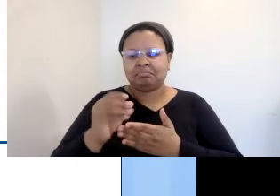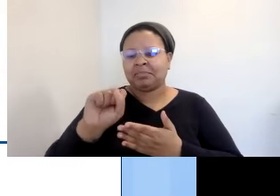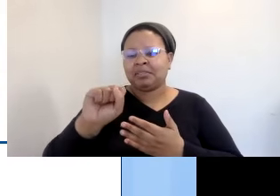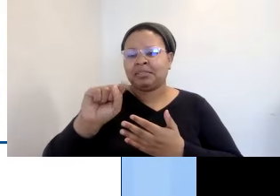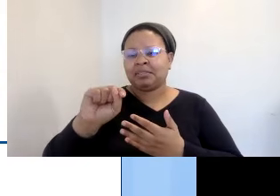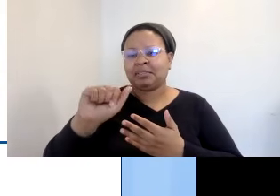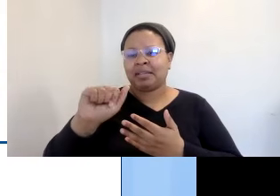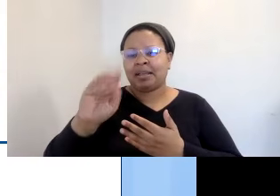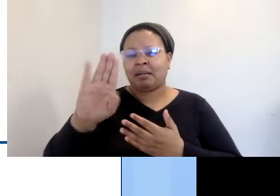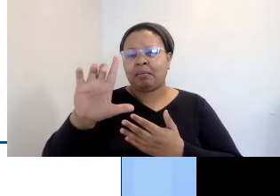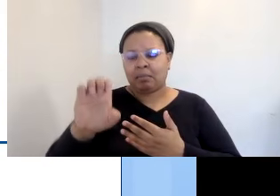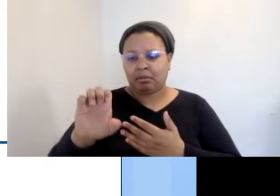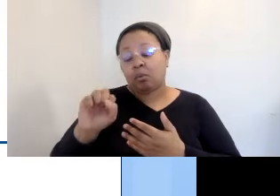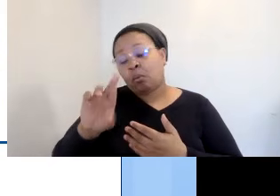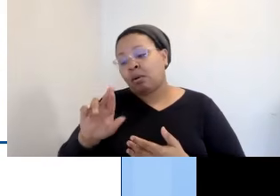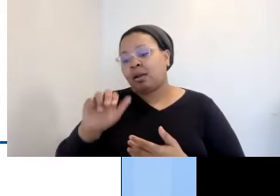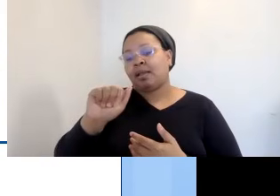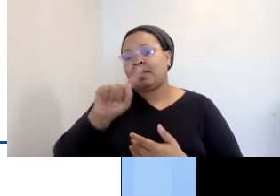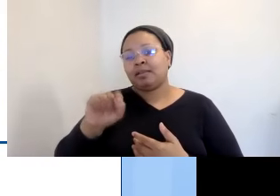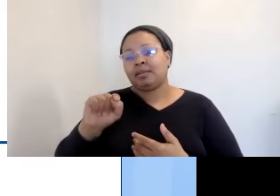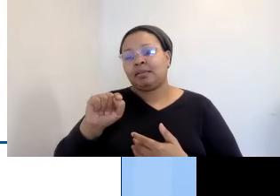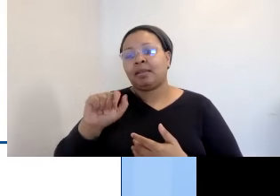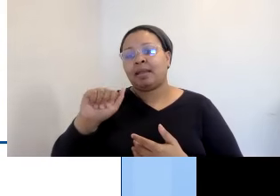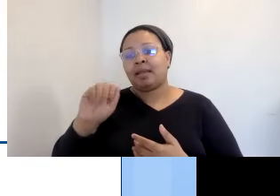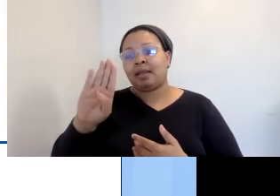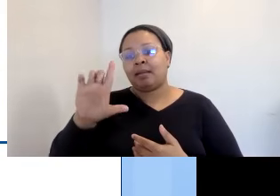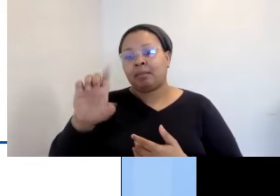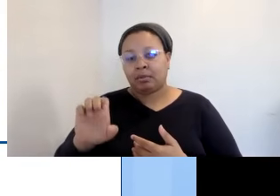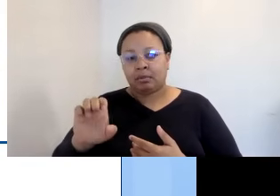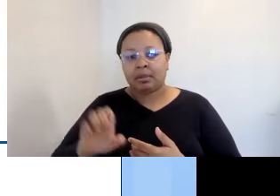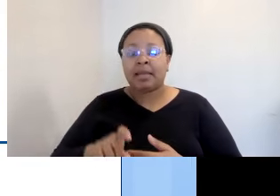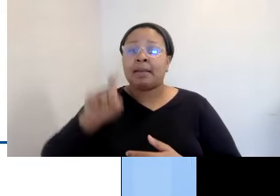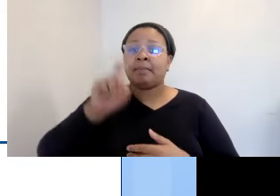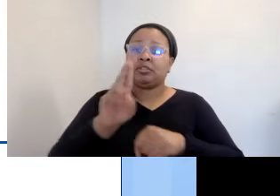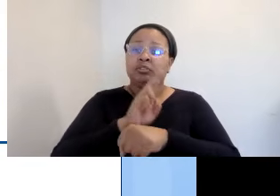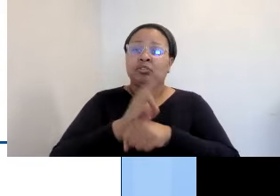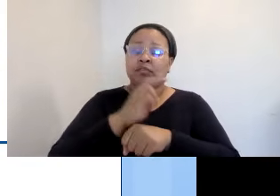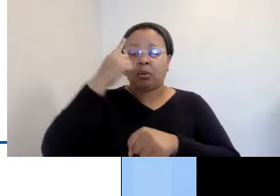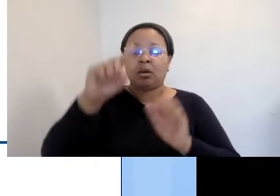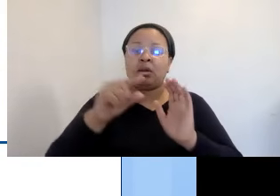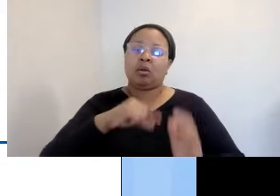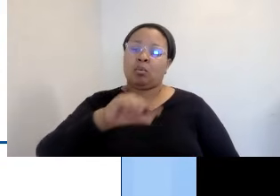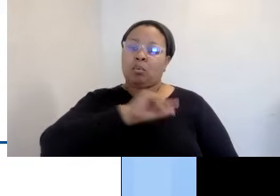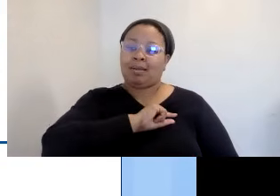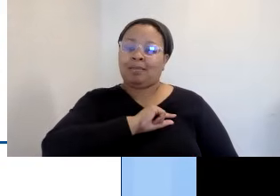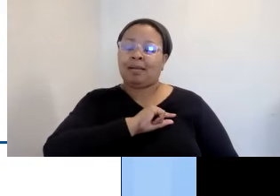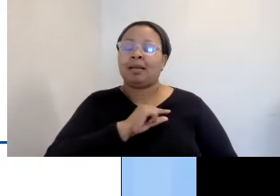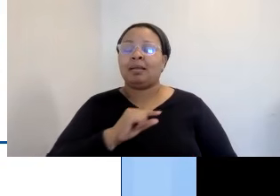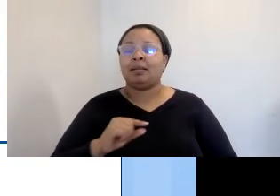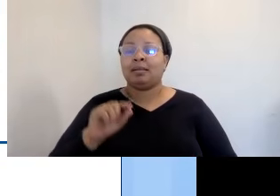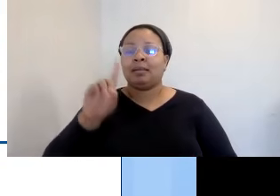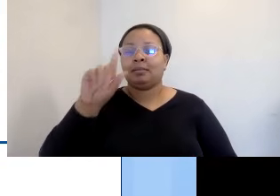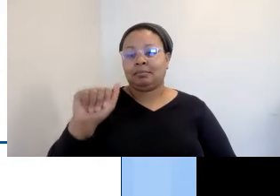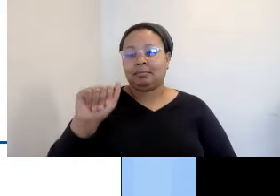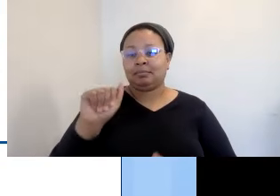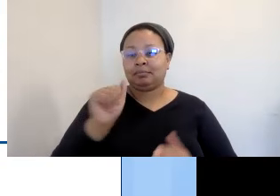Well, withdrawals must be used on qualified disability expenses. And that means anything